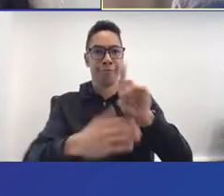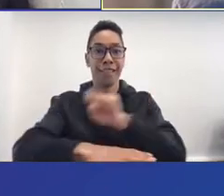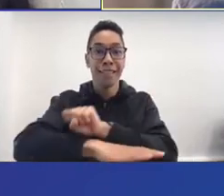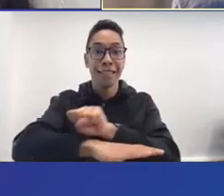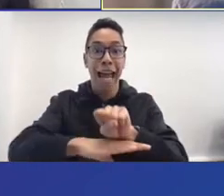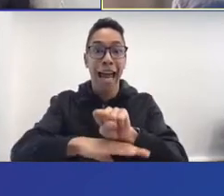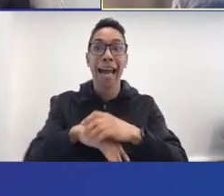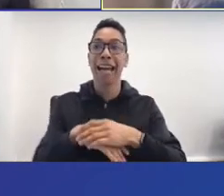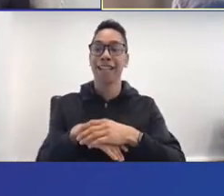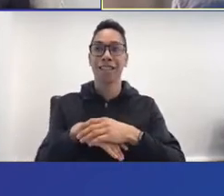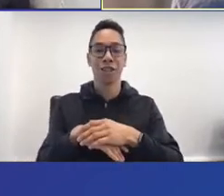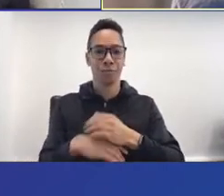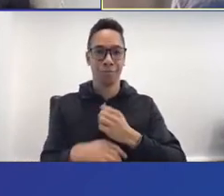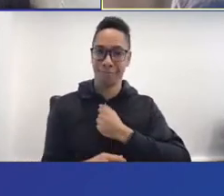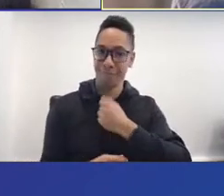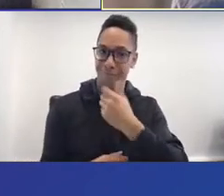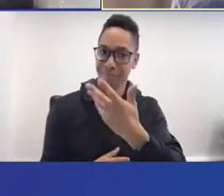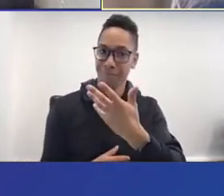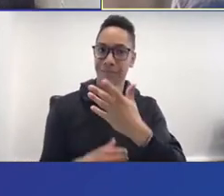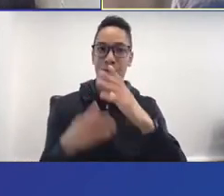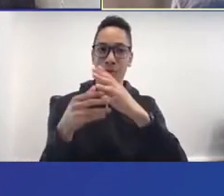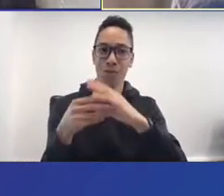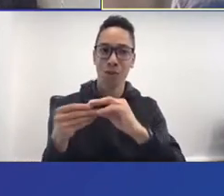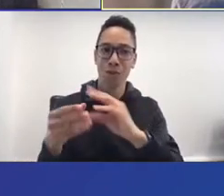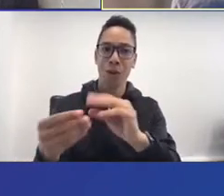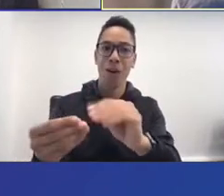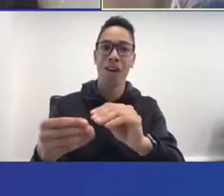who tell these stories,